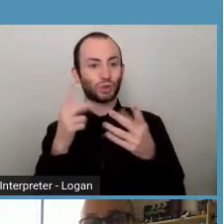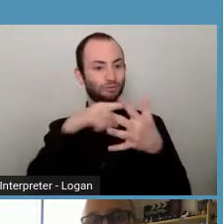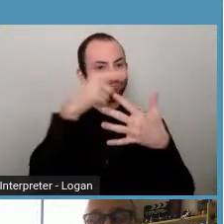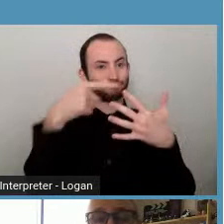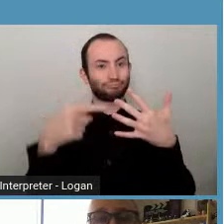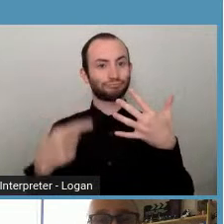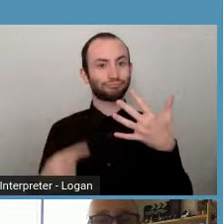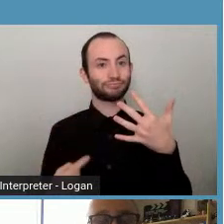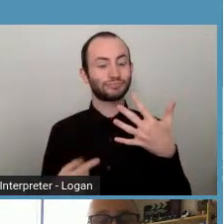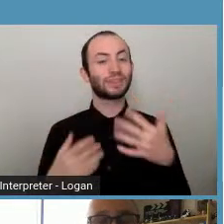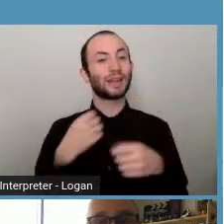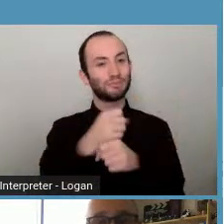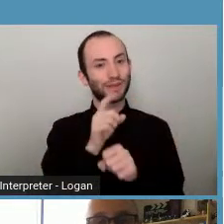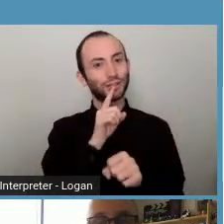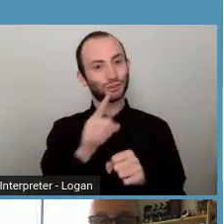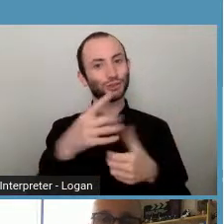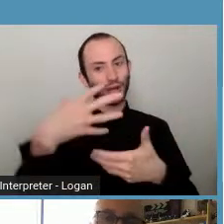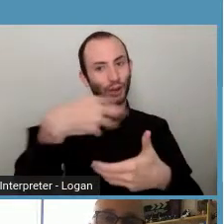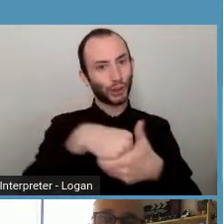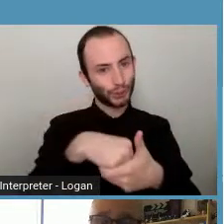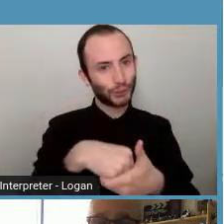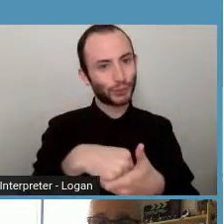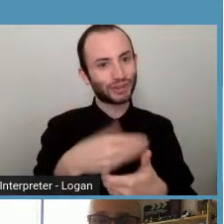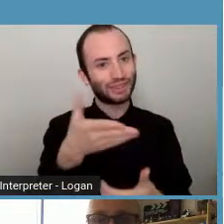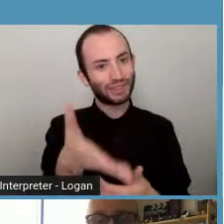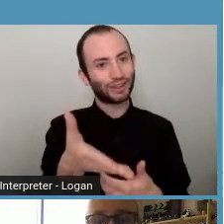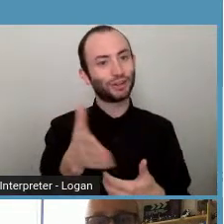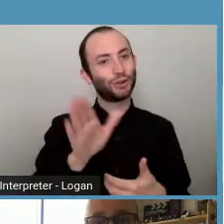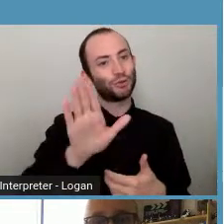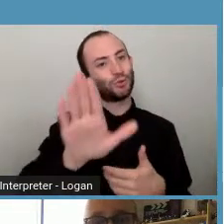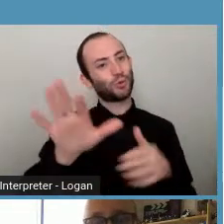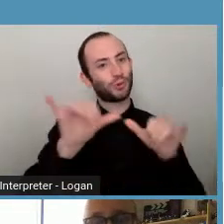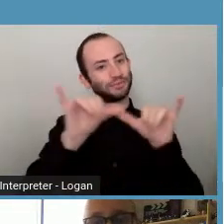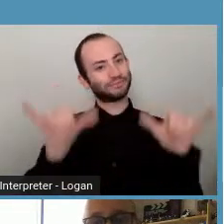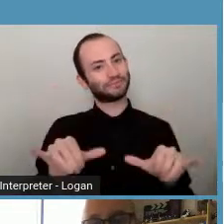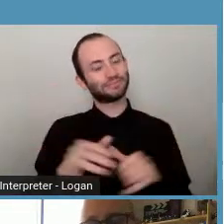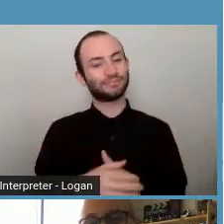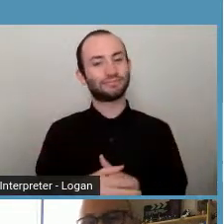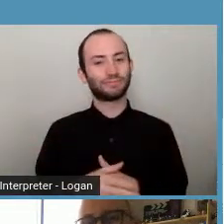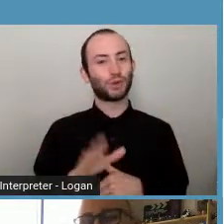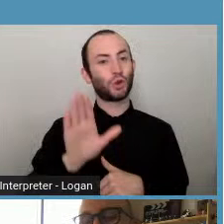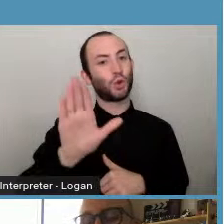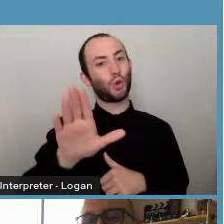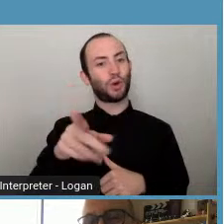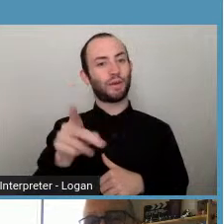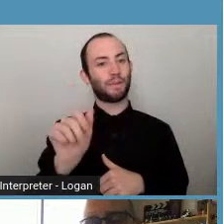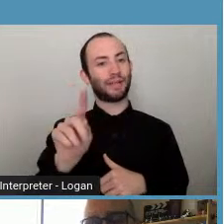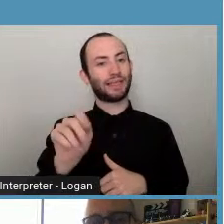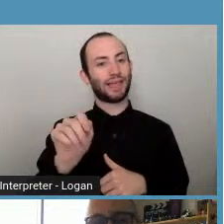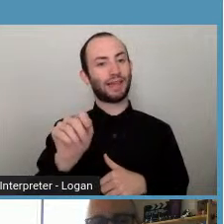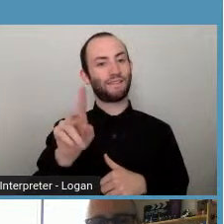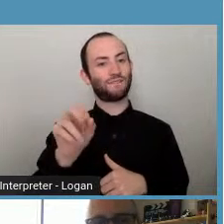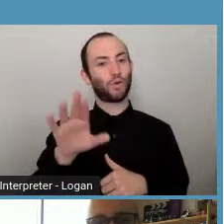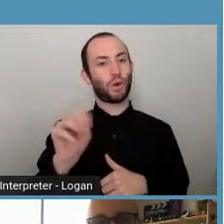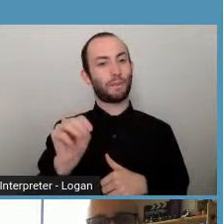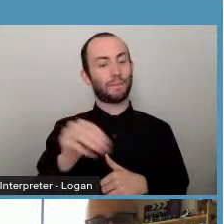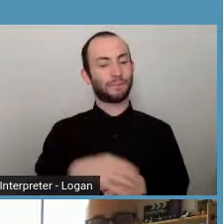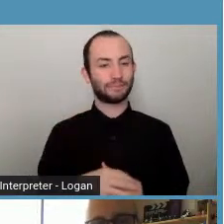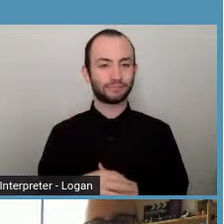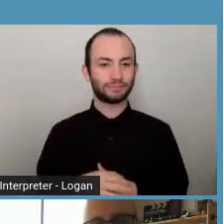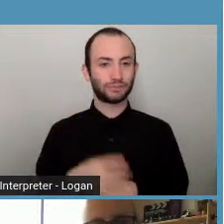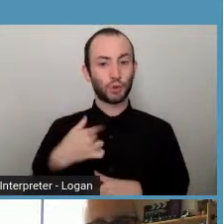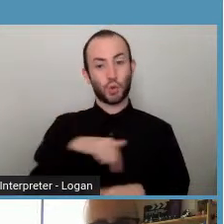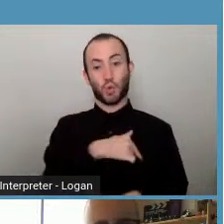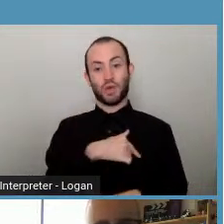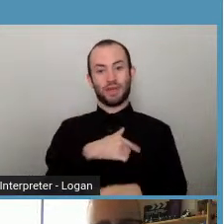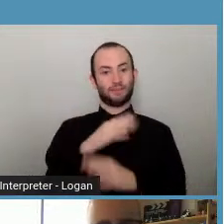let's make sure we include those as much as possible, because then irrespective of how those platforms may change, we know we're at least protected in the fact that